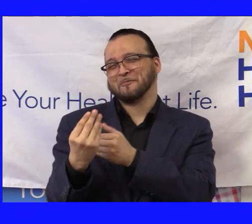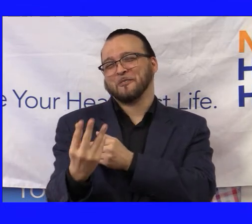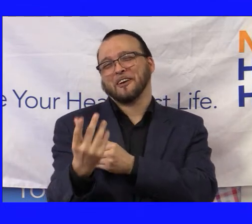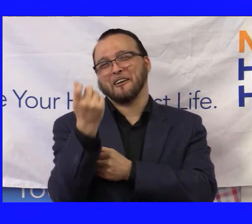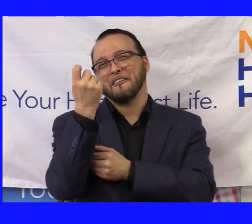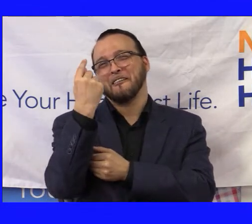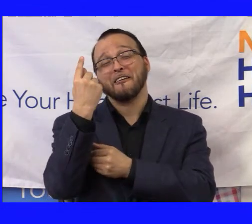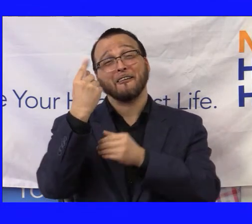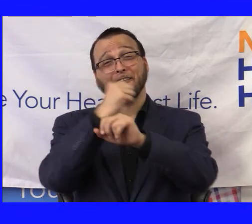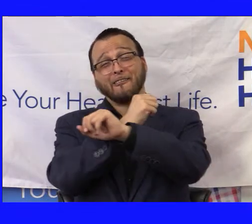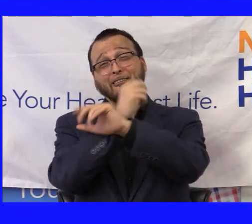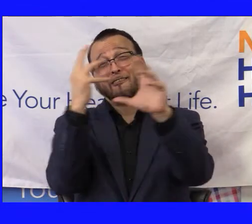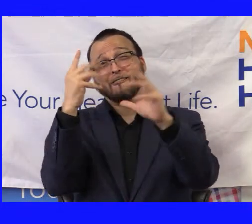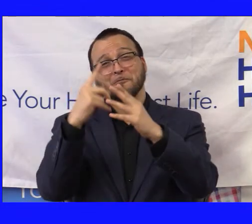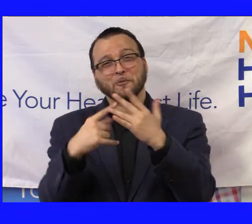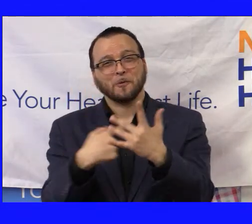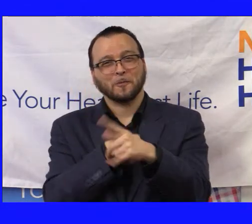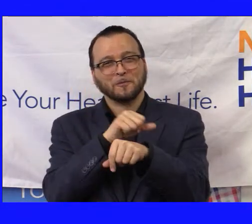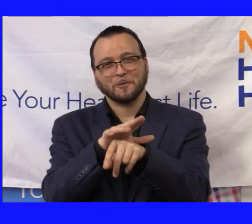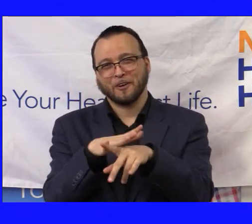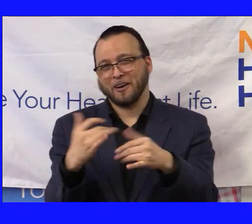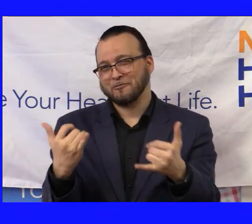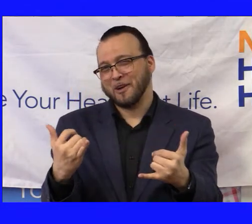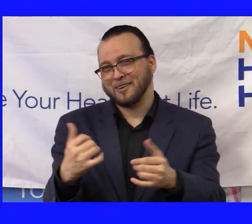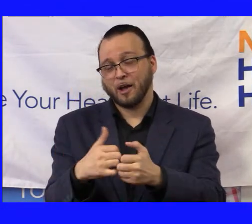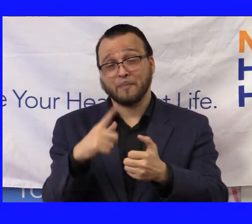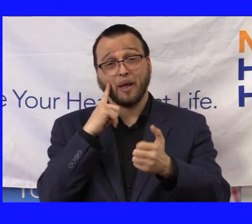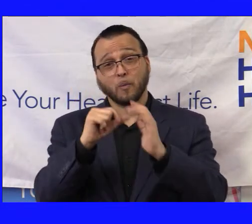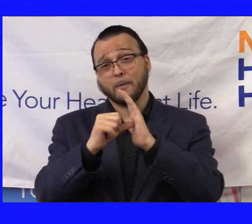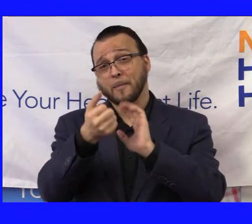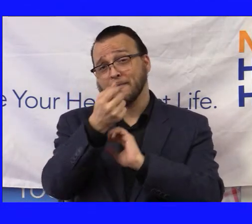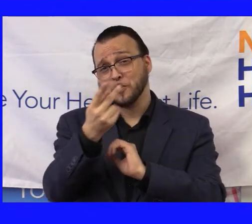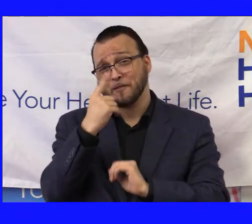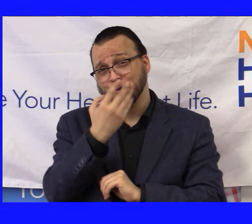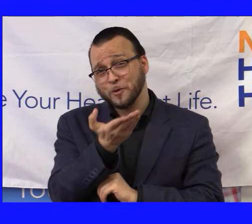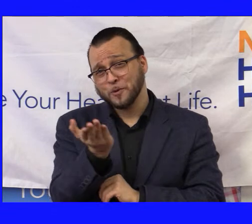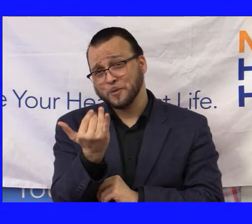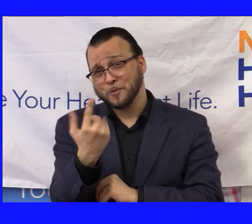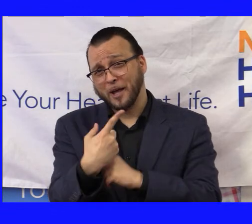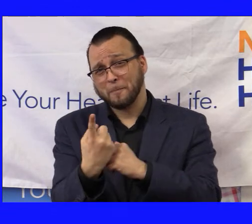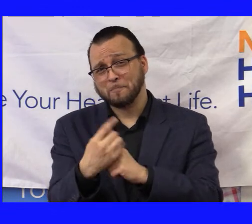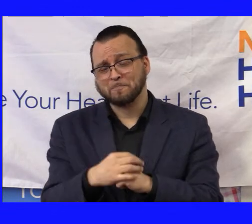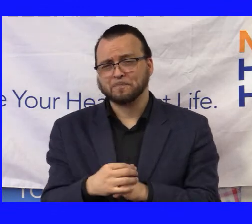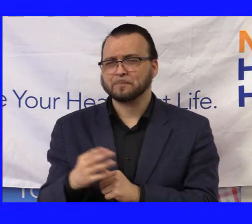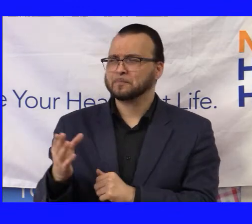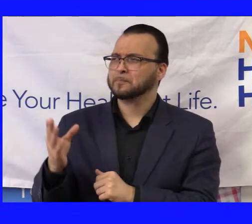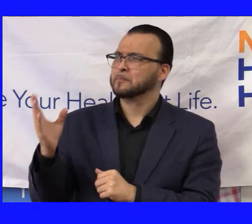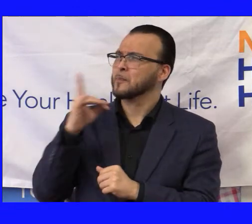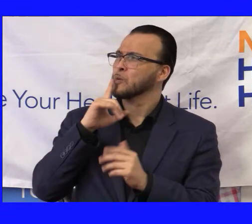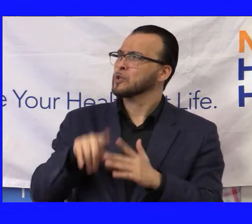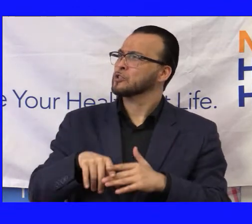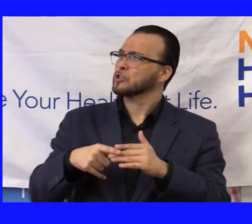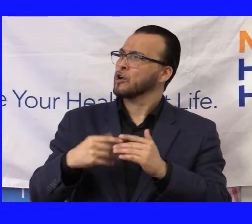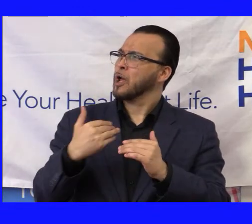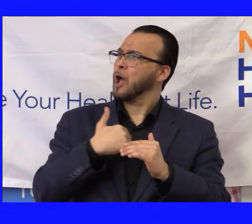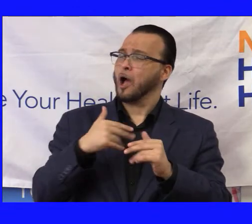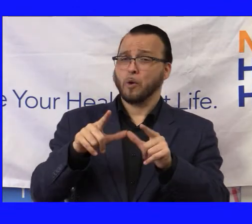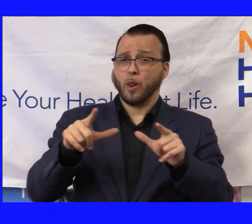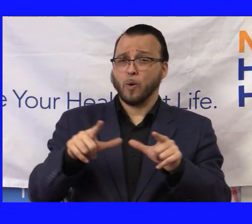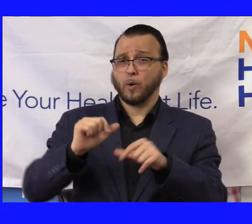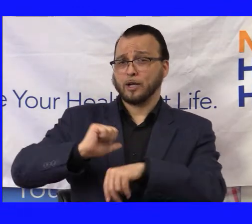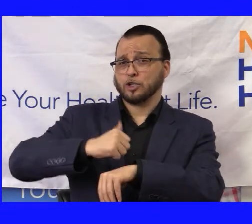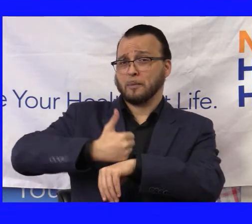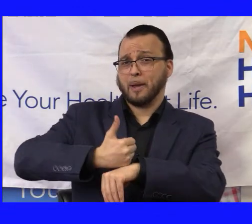what we're currently working on. And I'm just going to highlight a few here for the group today. So we're going to be launching our facility-based MyChart